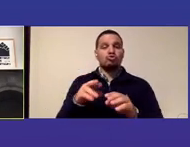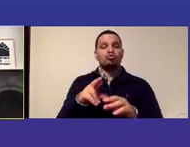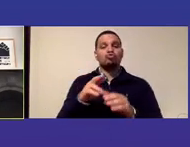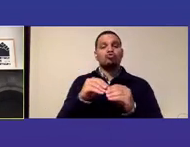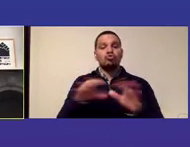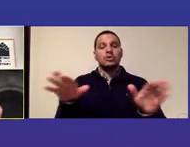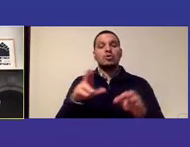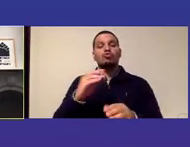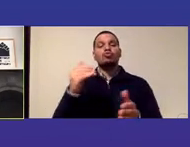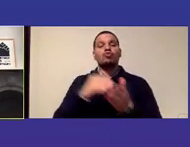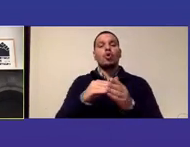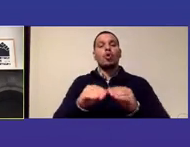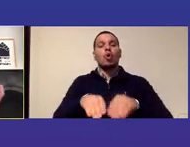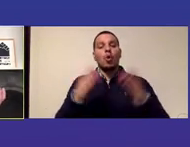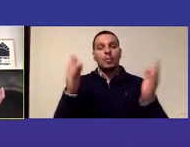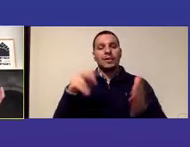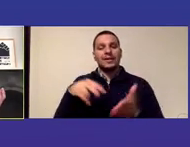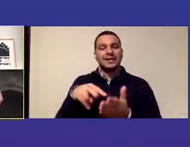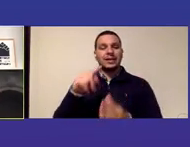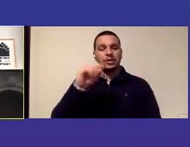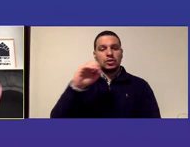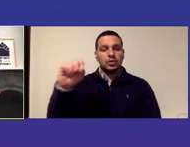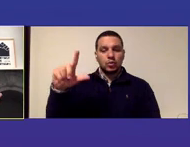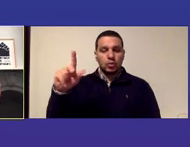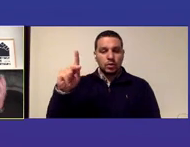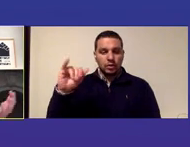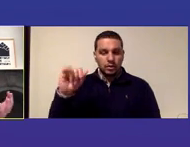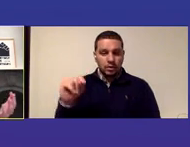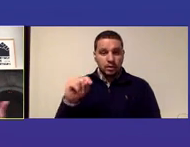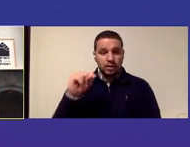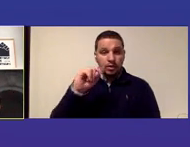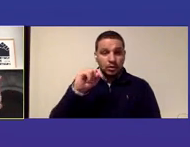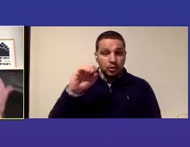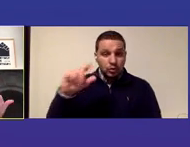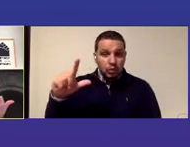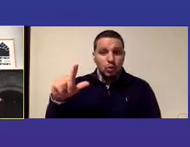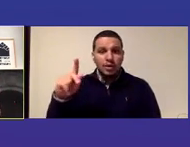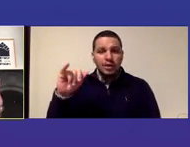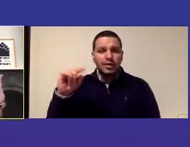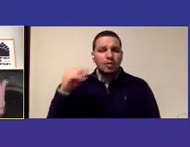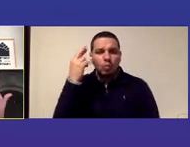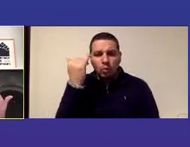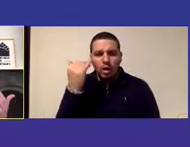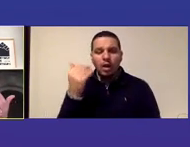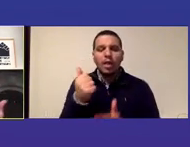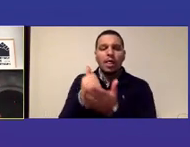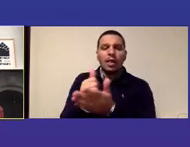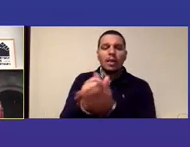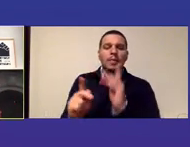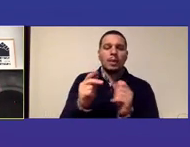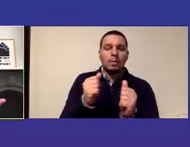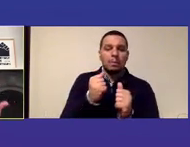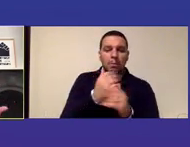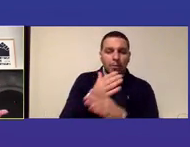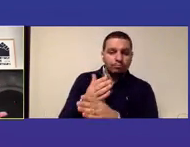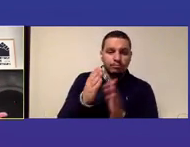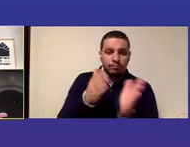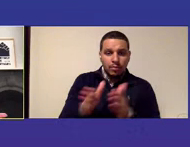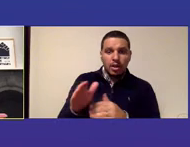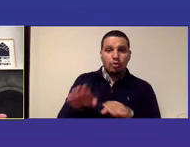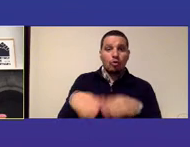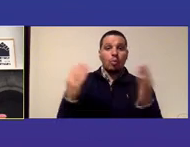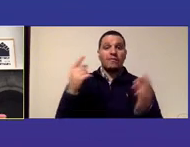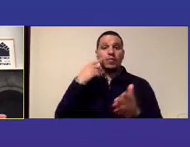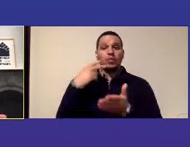City Digital Toolkit. And it's meant to be a toolkit to help folks plan reopening for dance and all